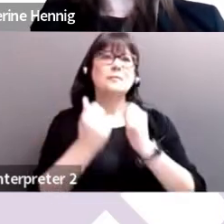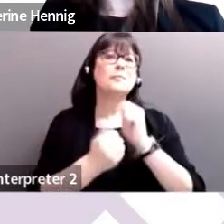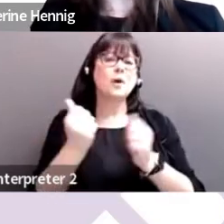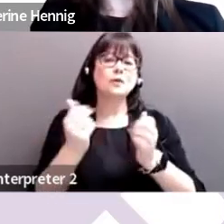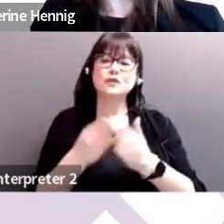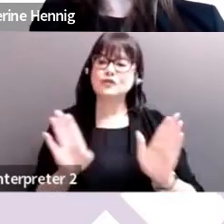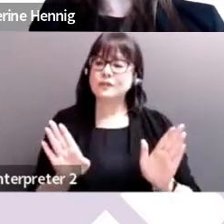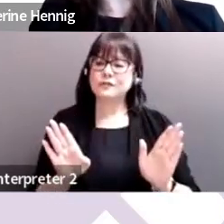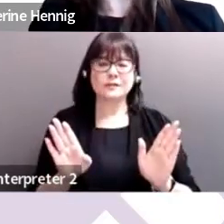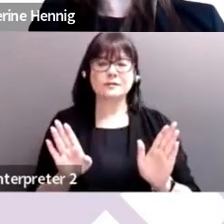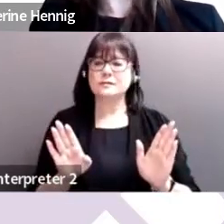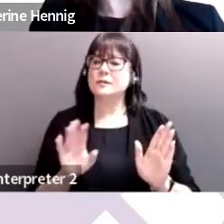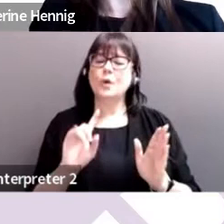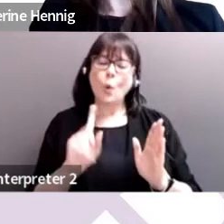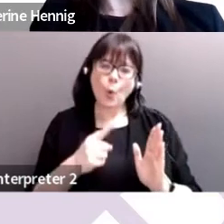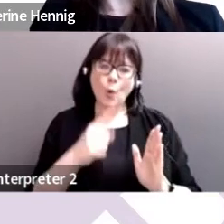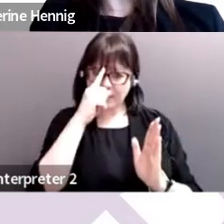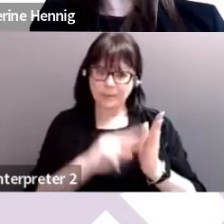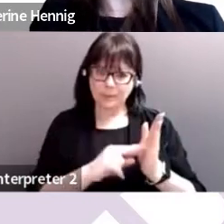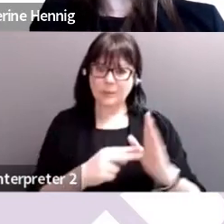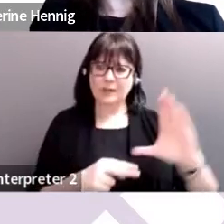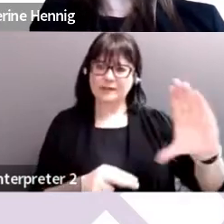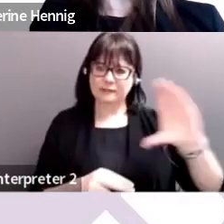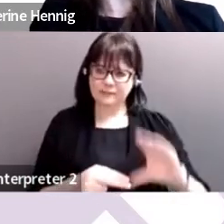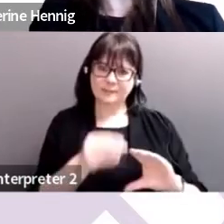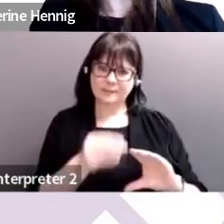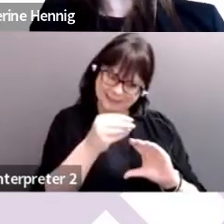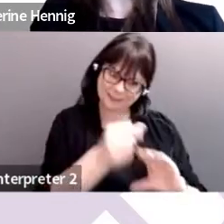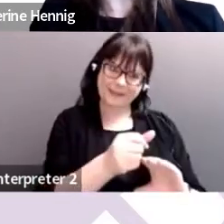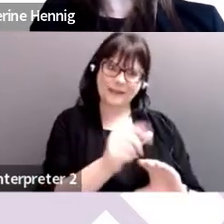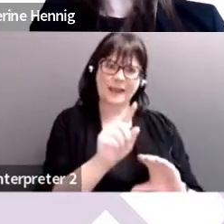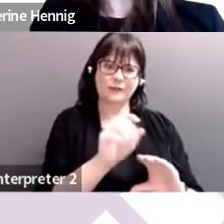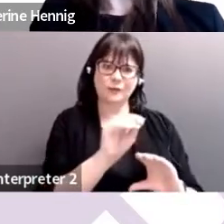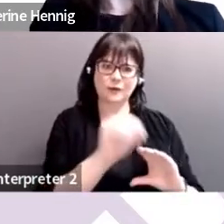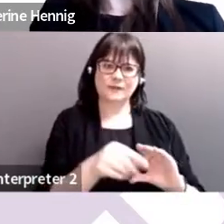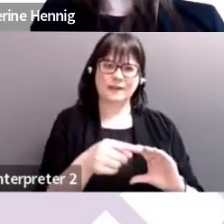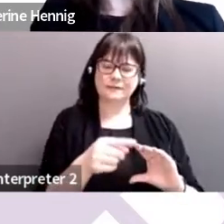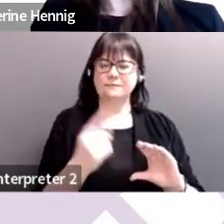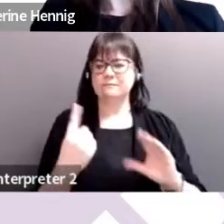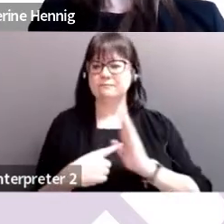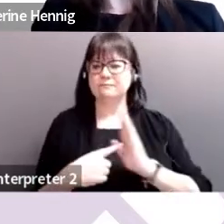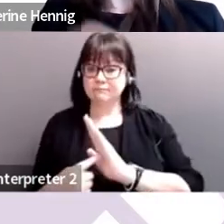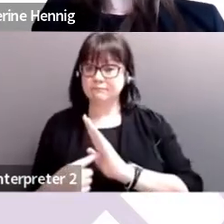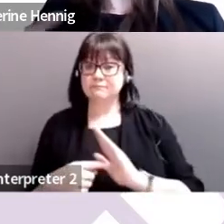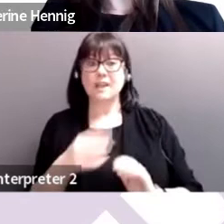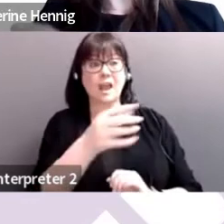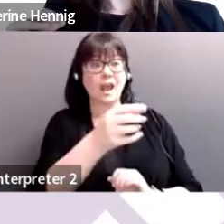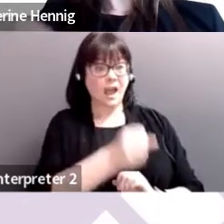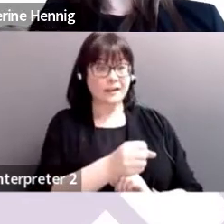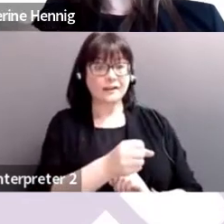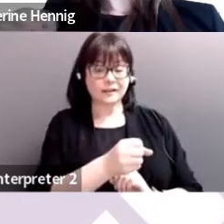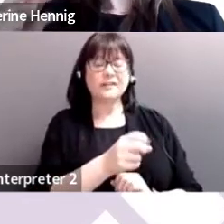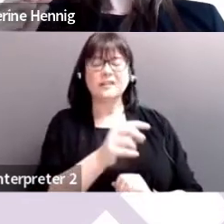get for anything other than the purpose of that grant. So if it were a hiring grant, it would need to go towards that person's salary. However, there